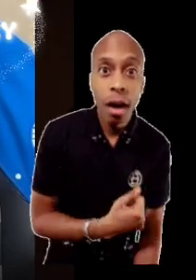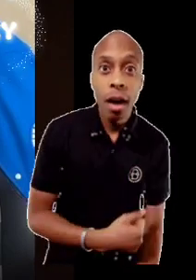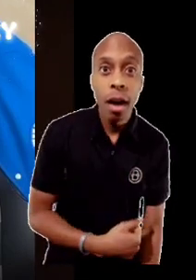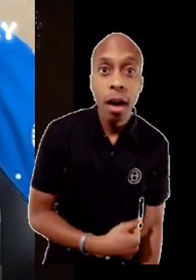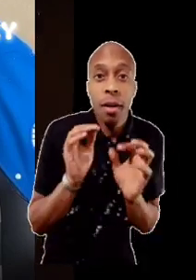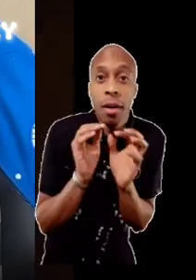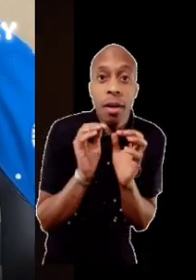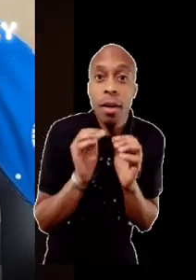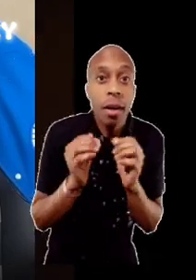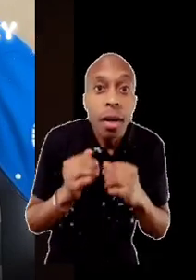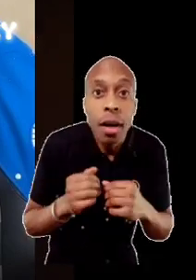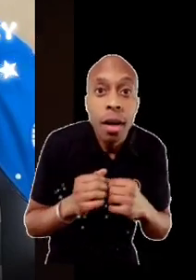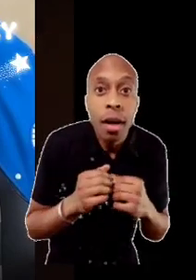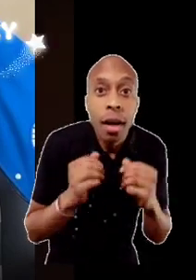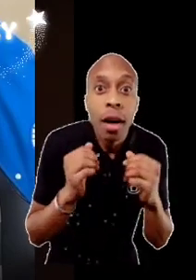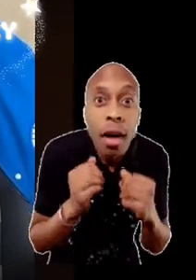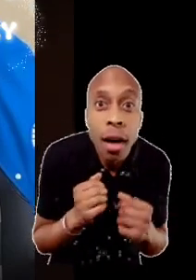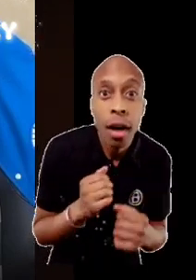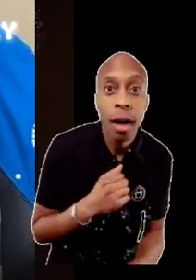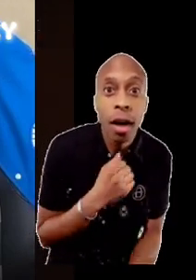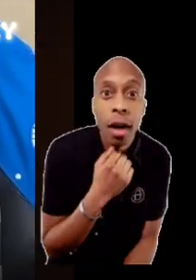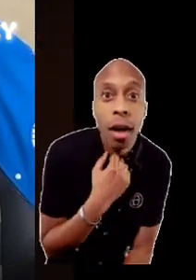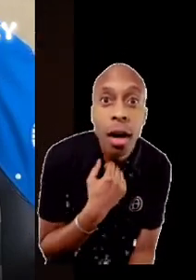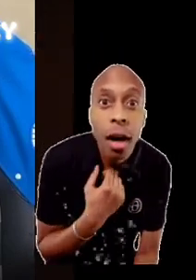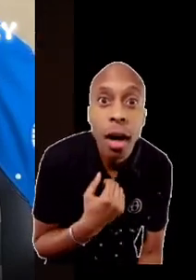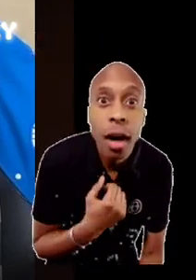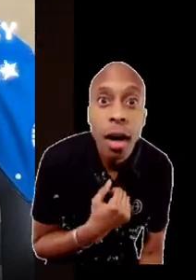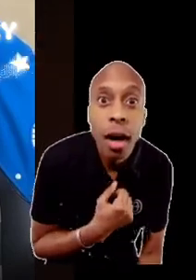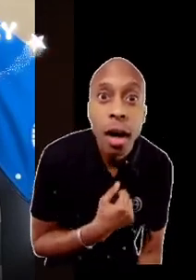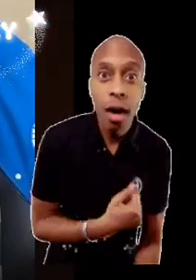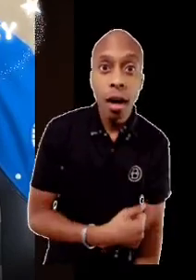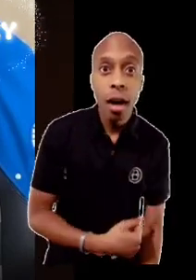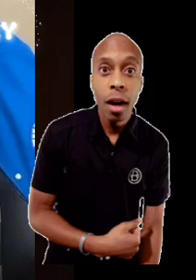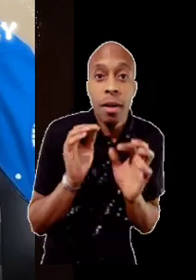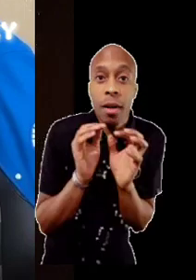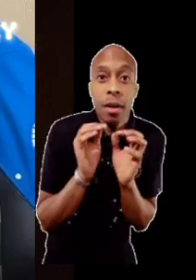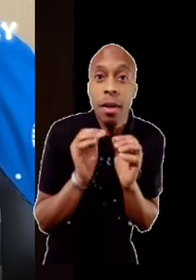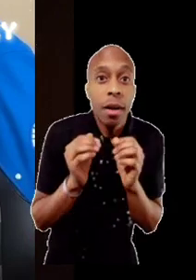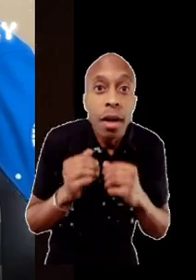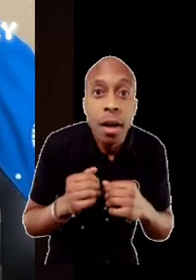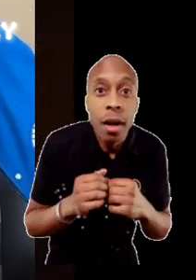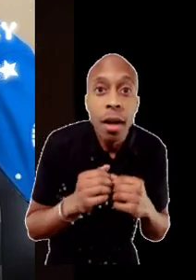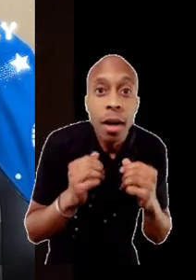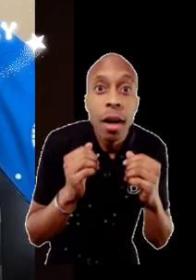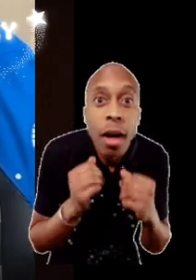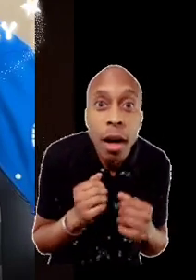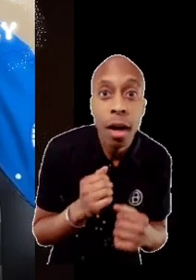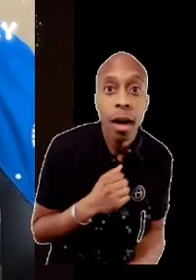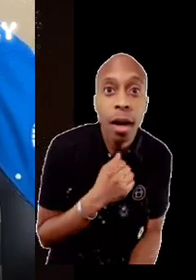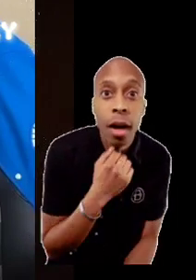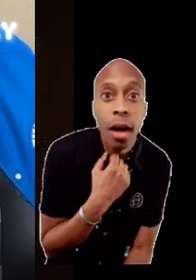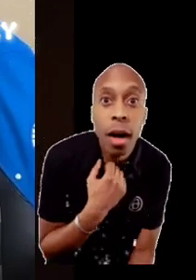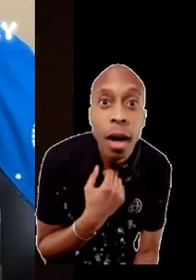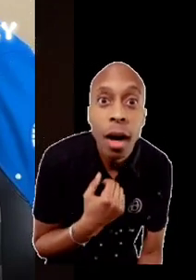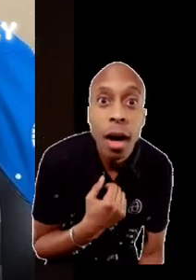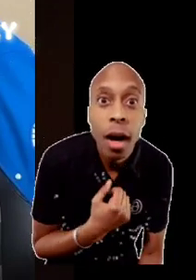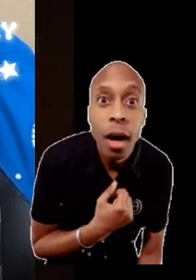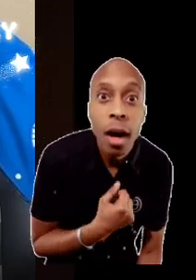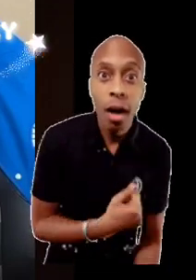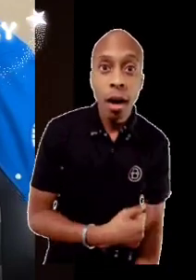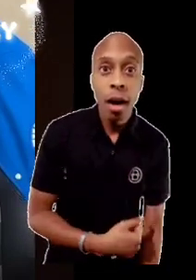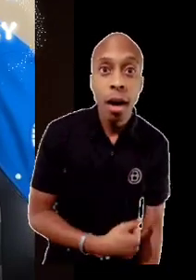have drunkard spirit and rejection spirit. I am telling you, somehow I'm not calling you name neither, but you right.